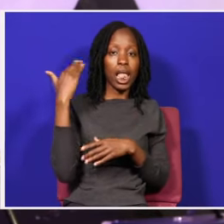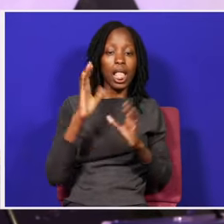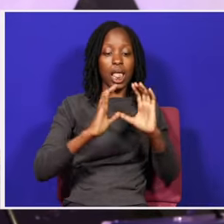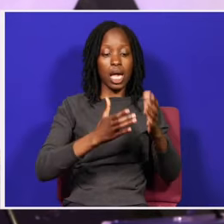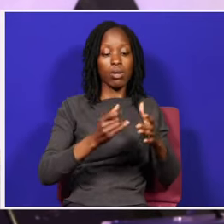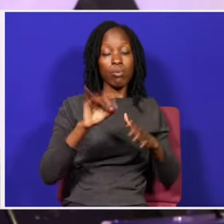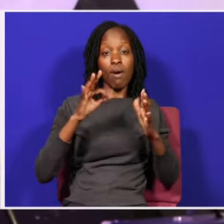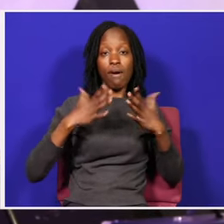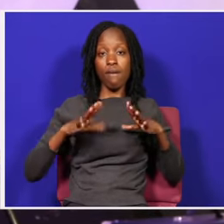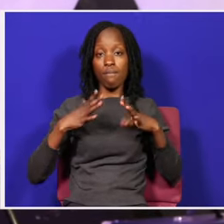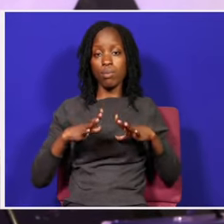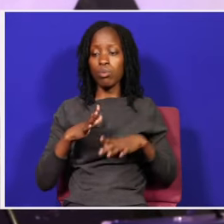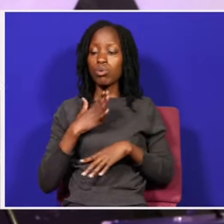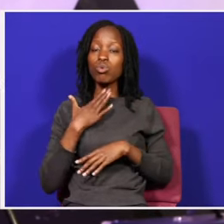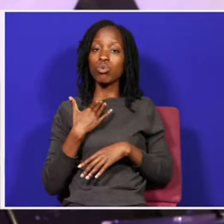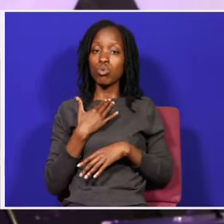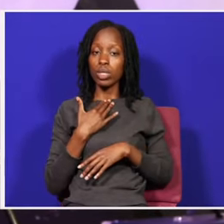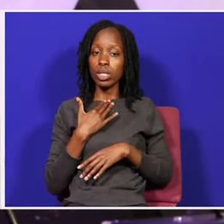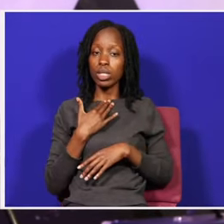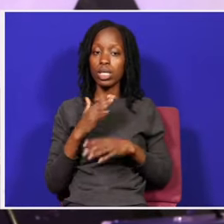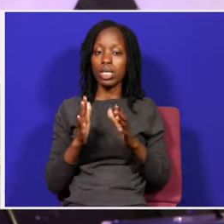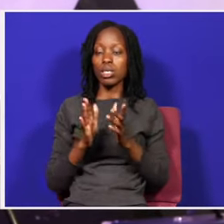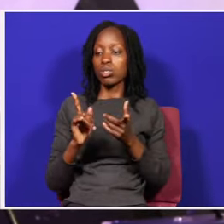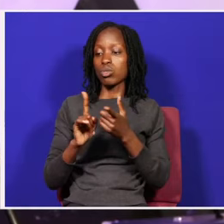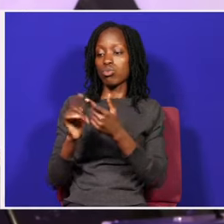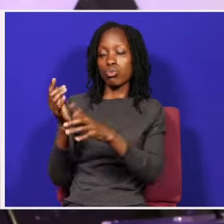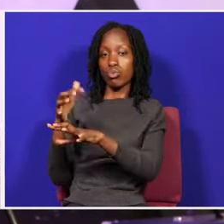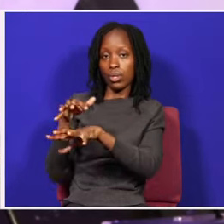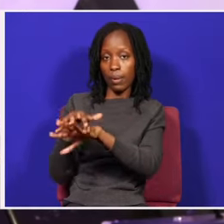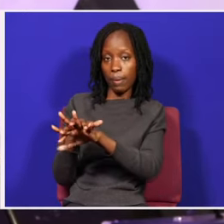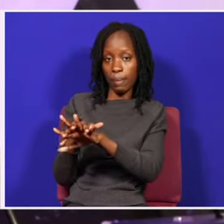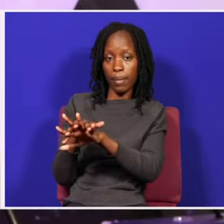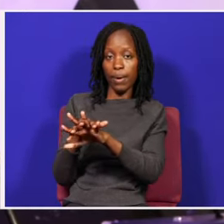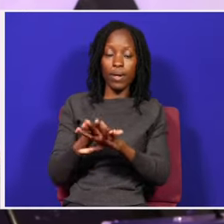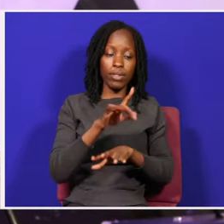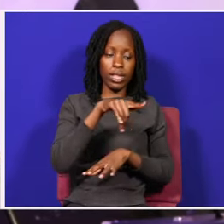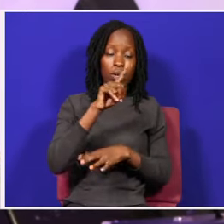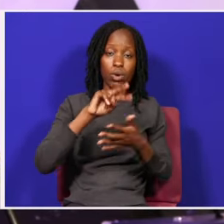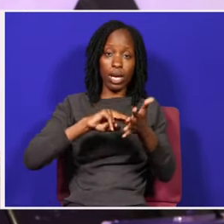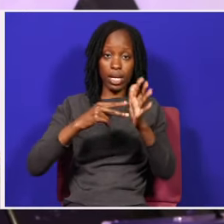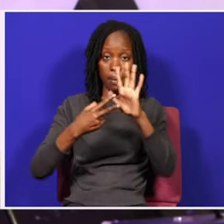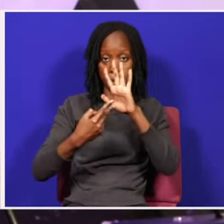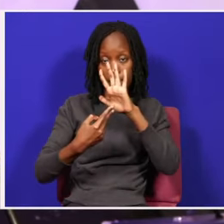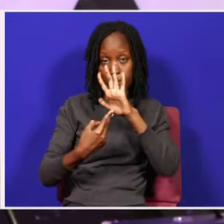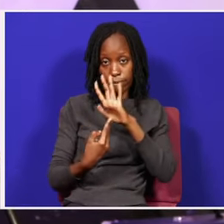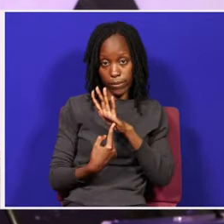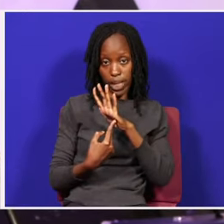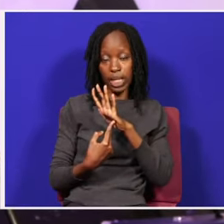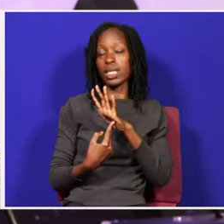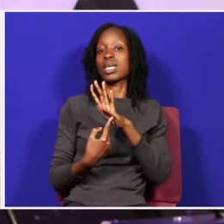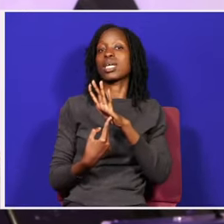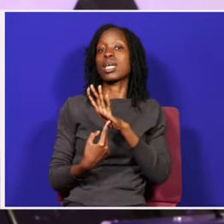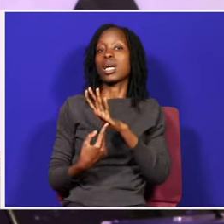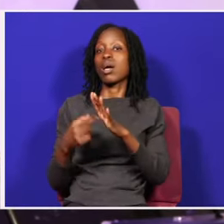a group of scholars who wanted to sort of intertwine a correct meaning, a more synthetic